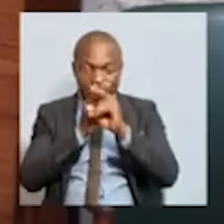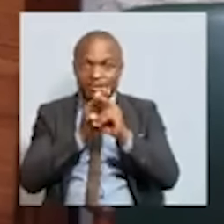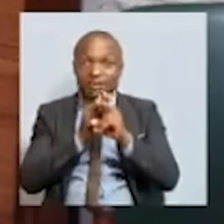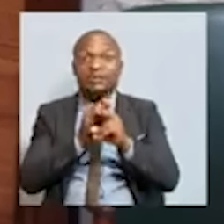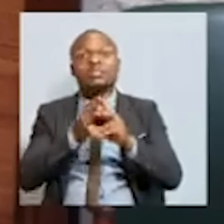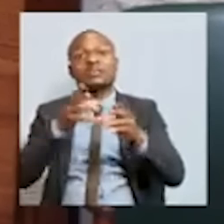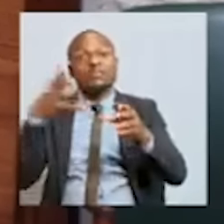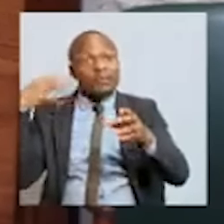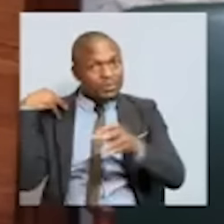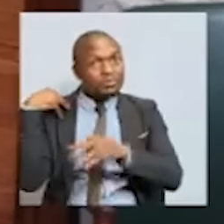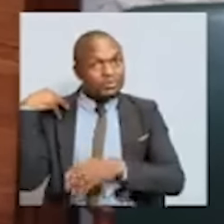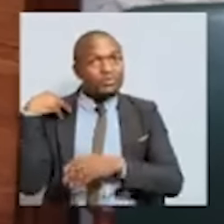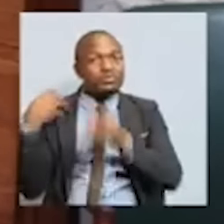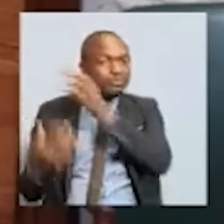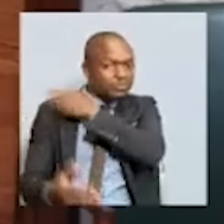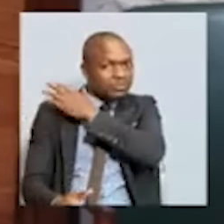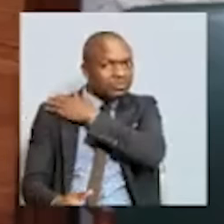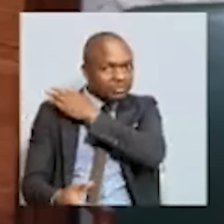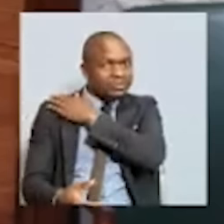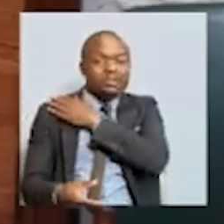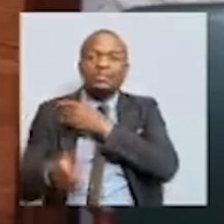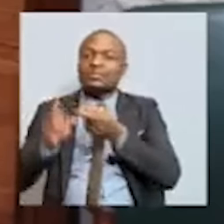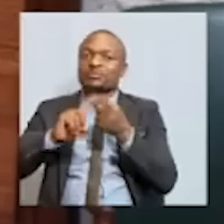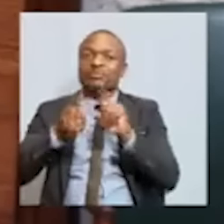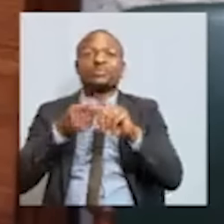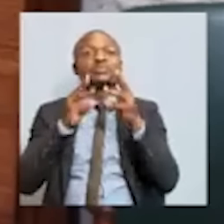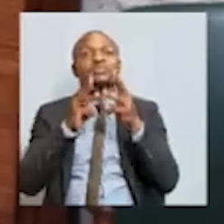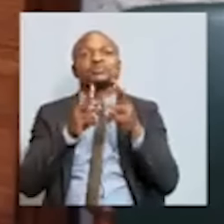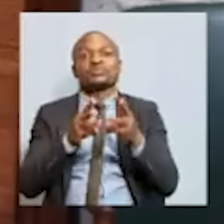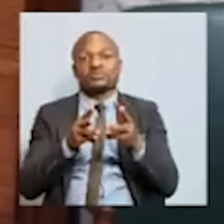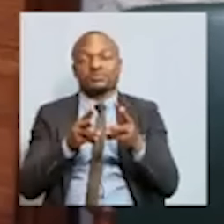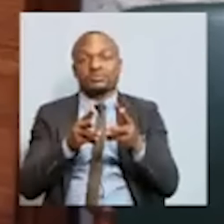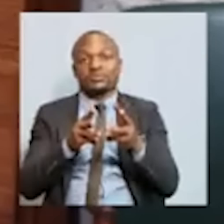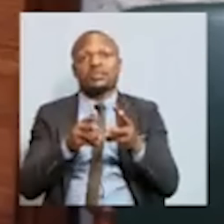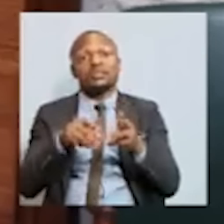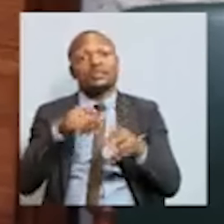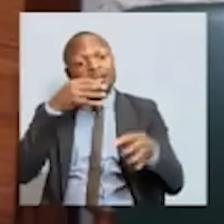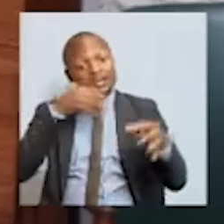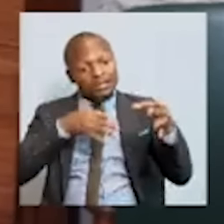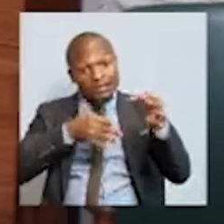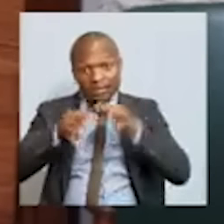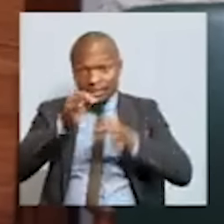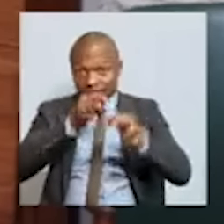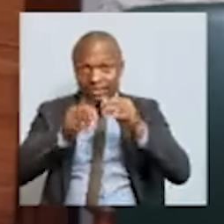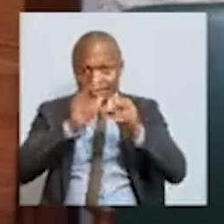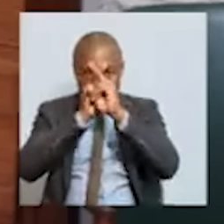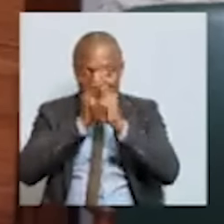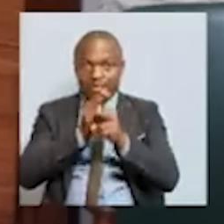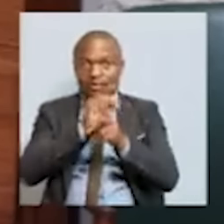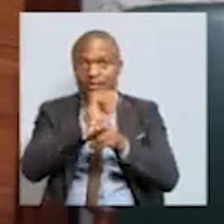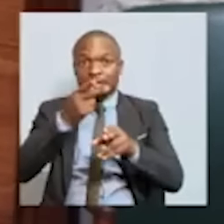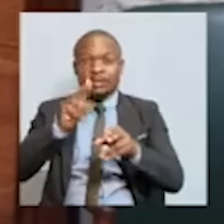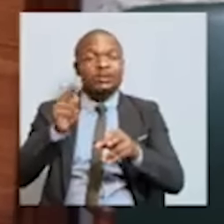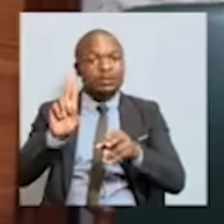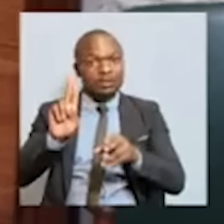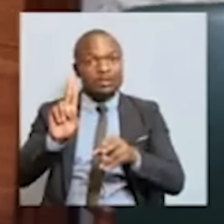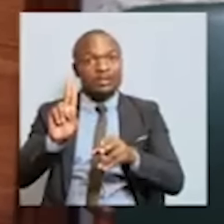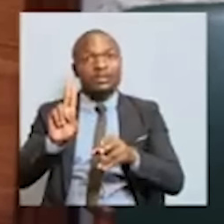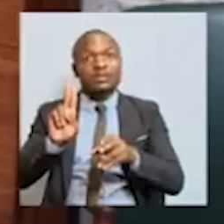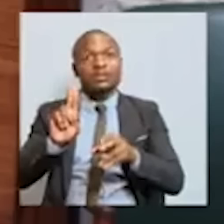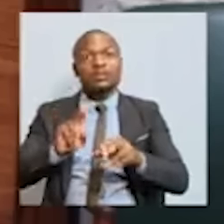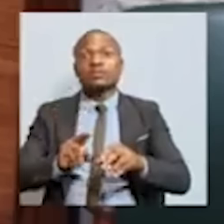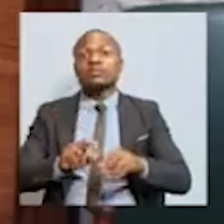his shoulders in a friendly manner. He explained that Mr. Munir Zulu MP overreacted, which led